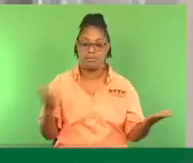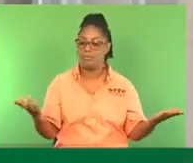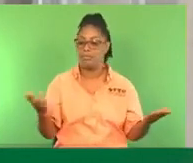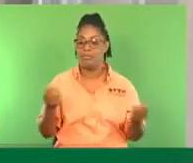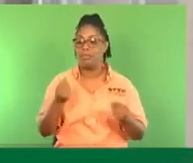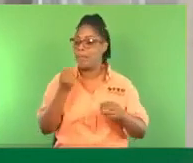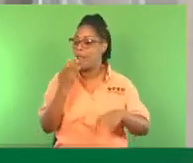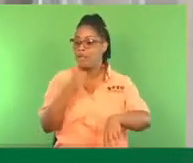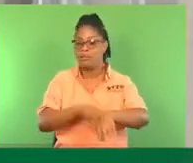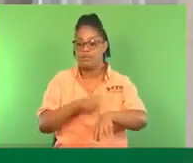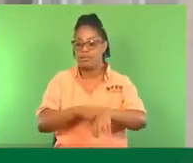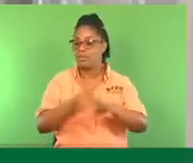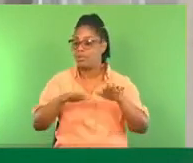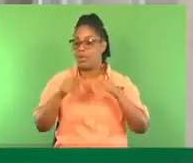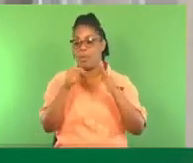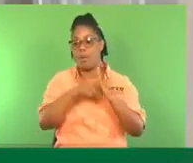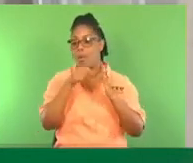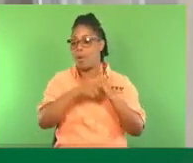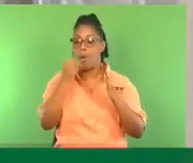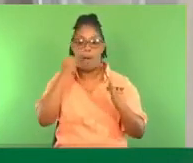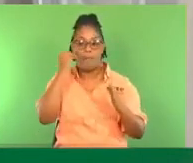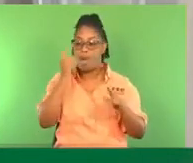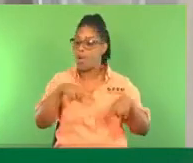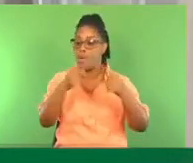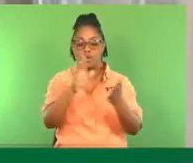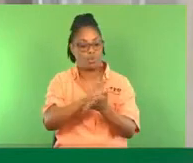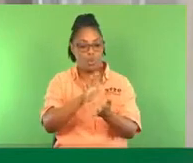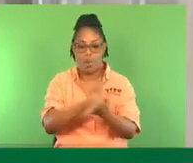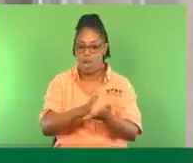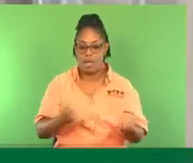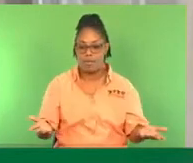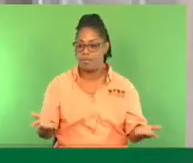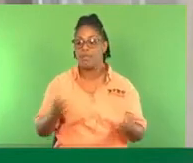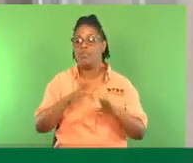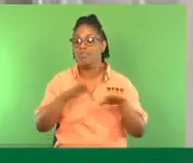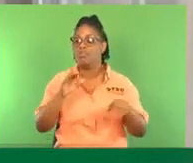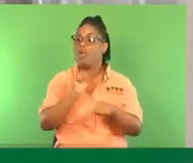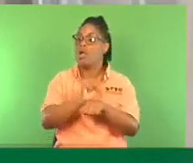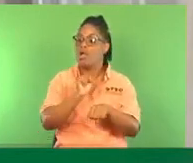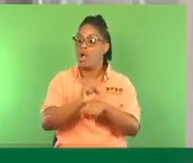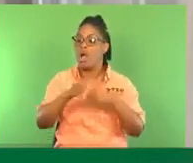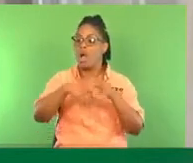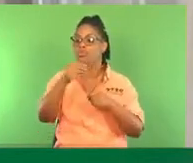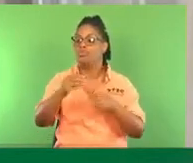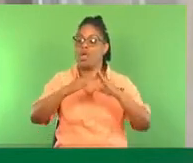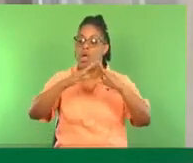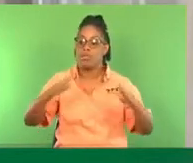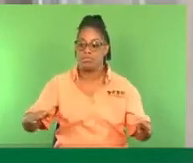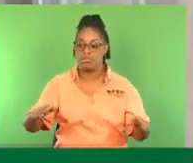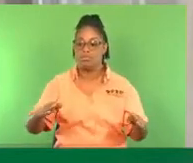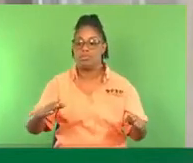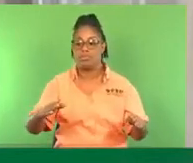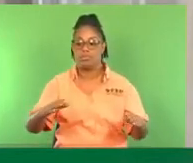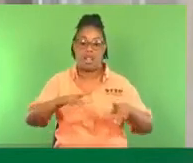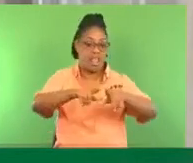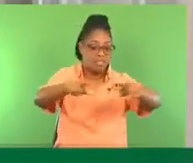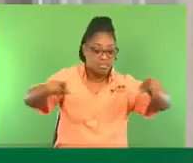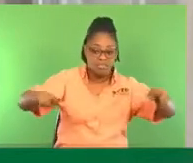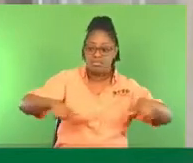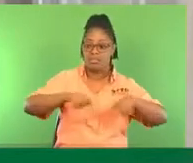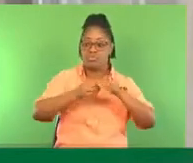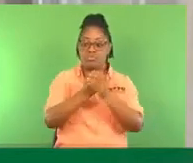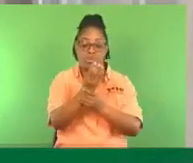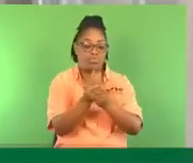keep the children home. They don't send them to school. So they work in the garden with some of their parents are gardeners, or they work for people with